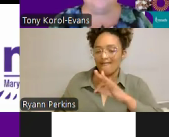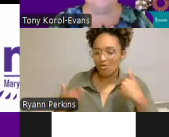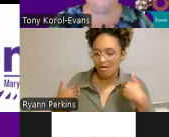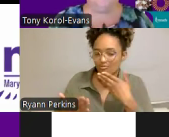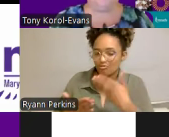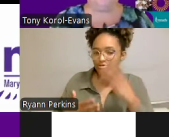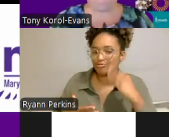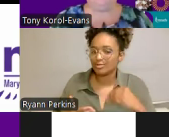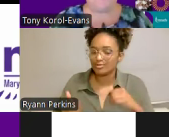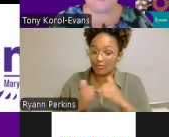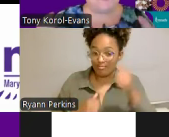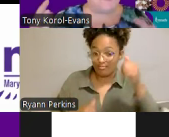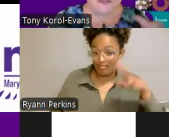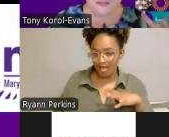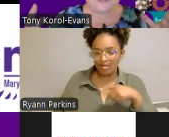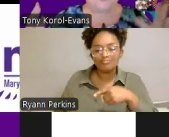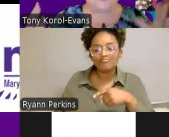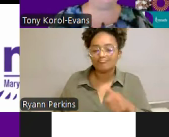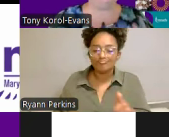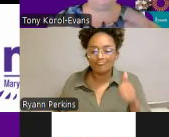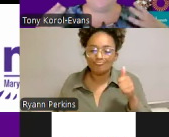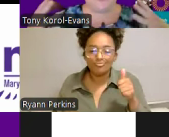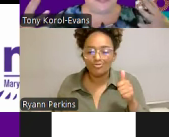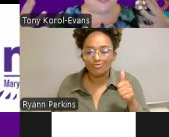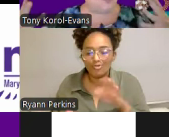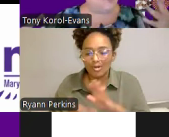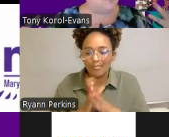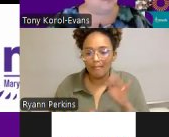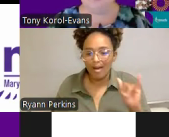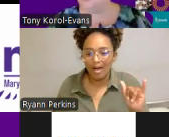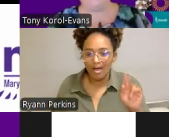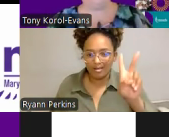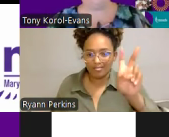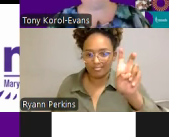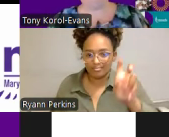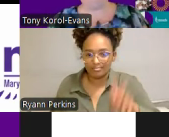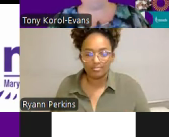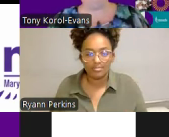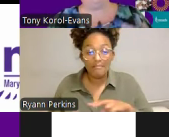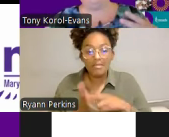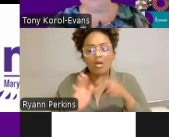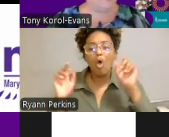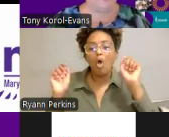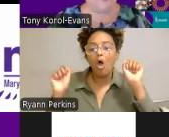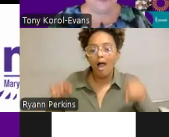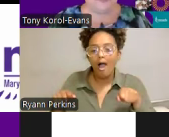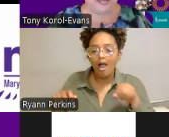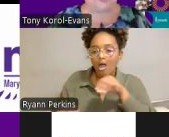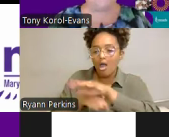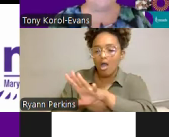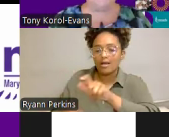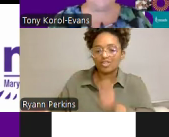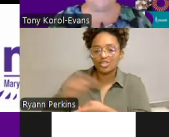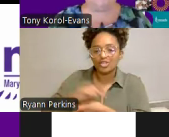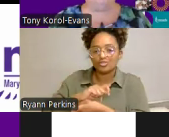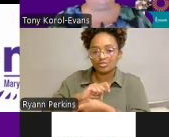right? That's what they think. And so they think they can change them by forcing them to have